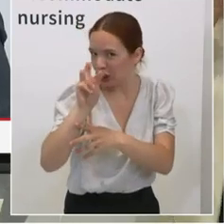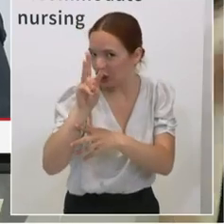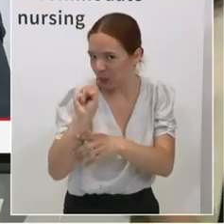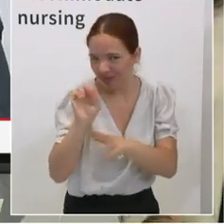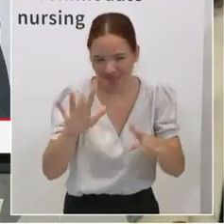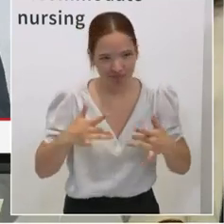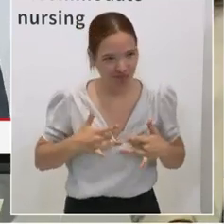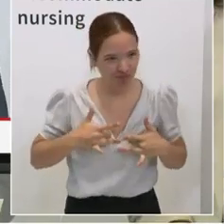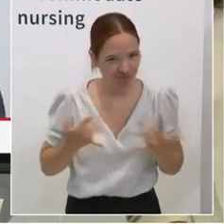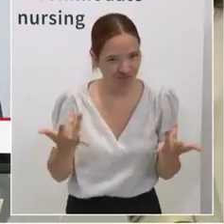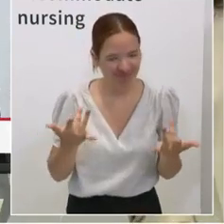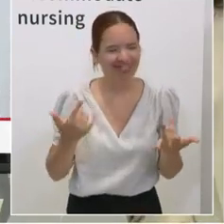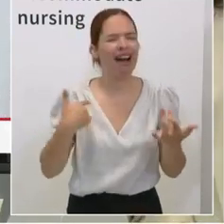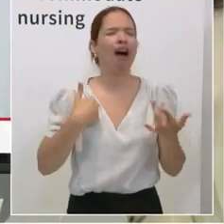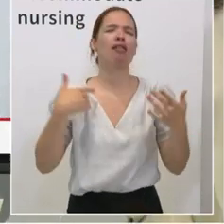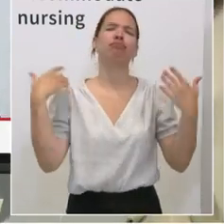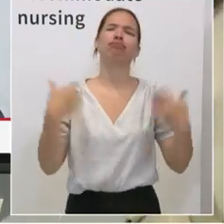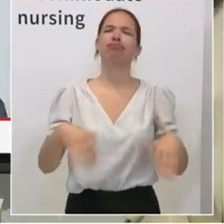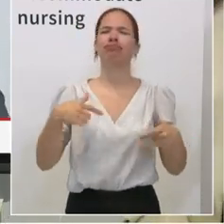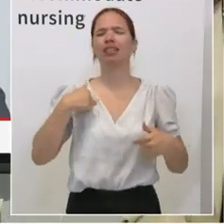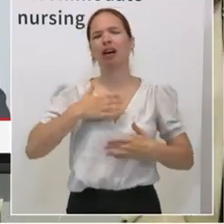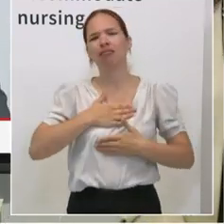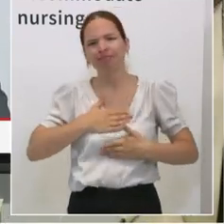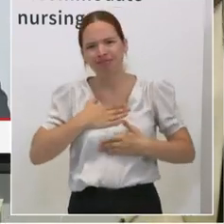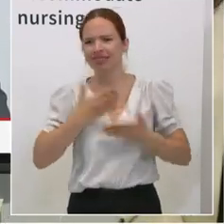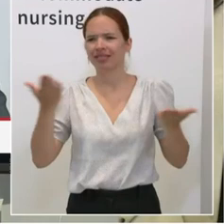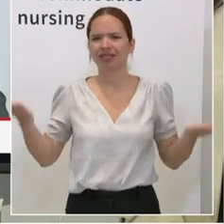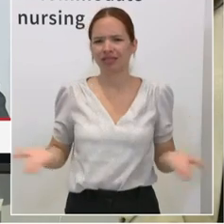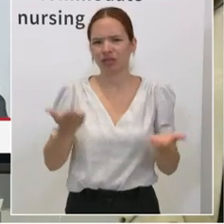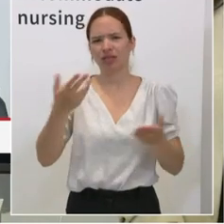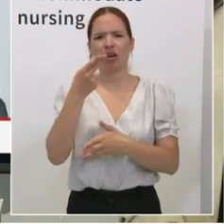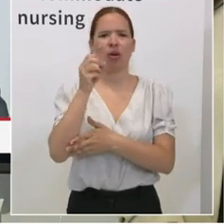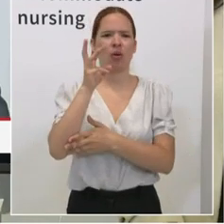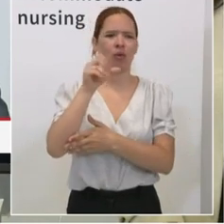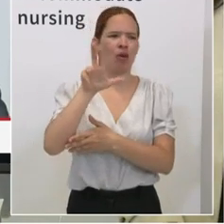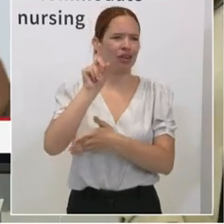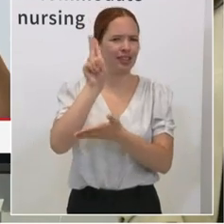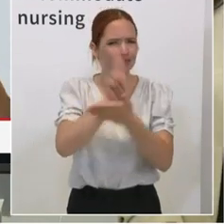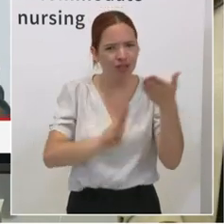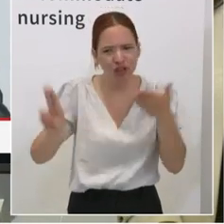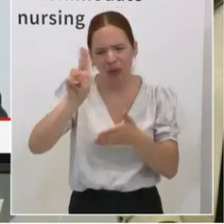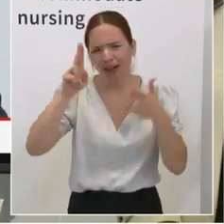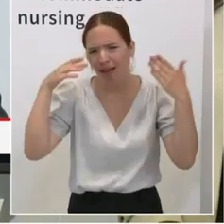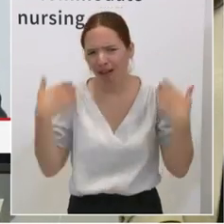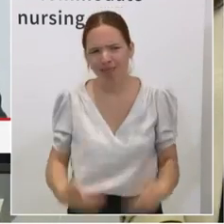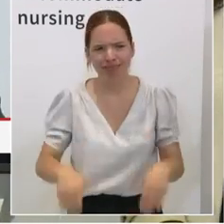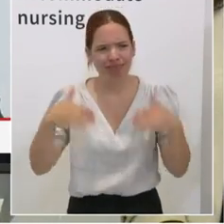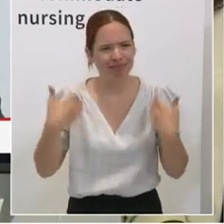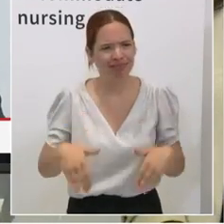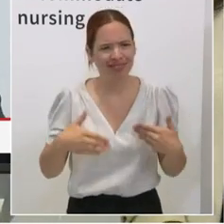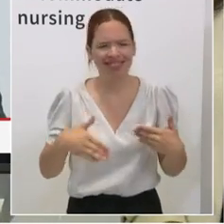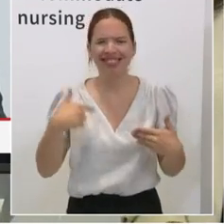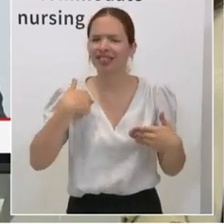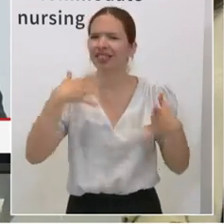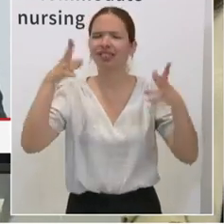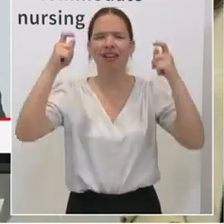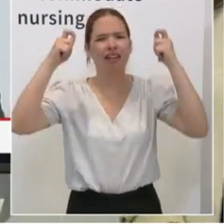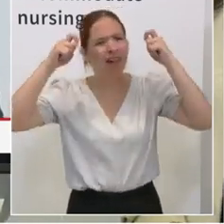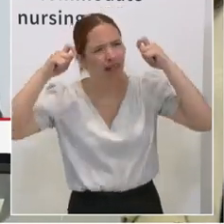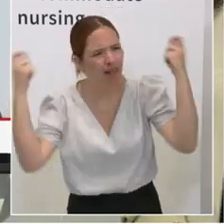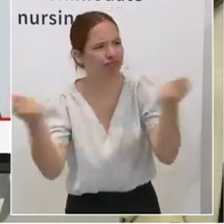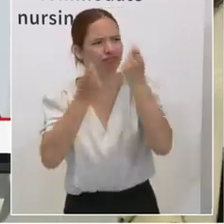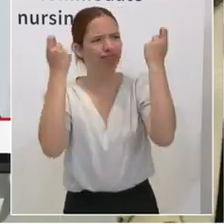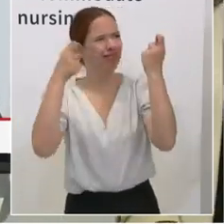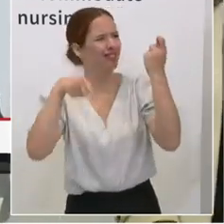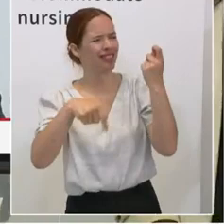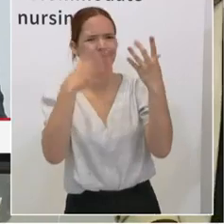at Howard University, and we get to celebrate with being in this building, in this